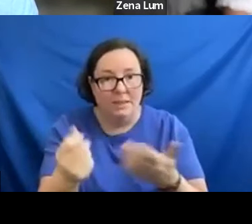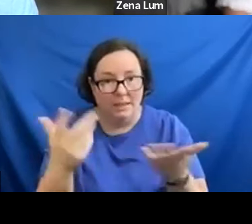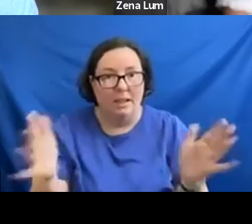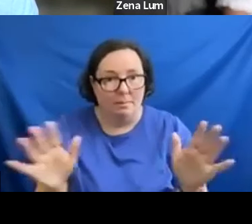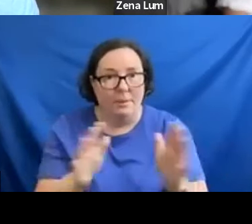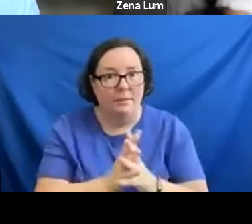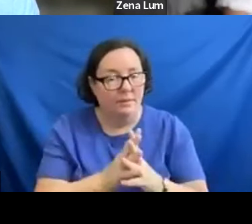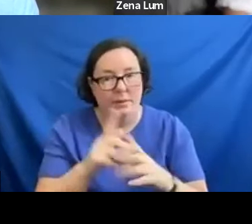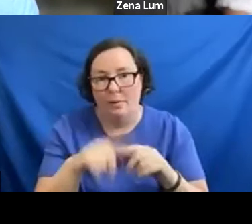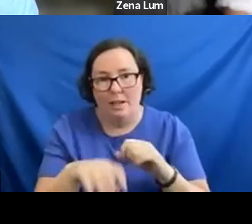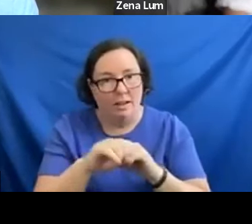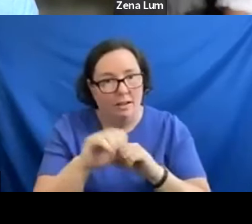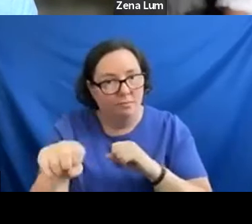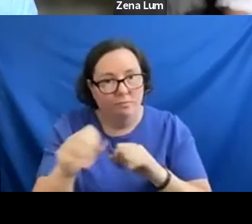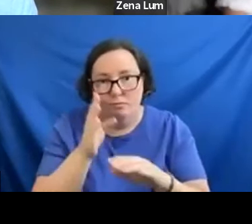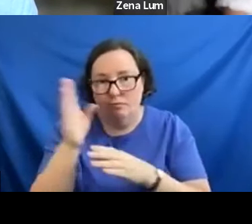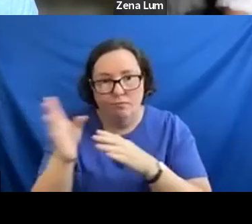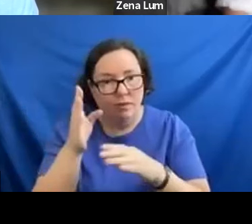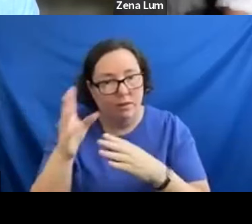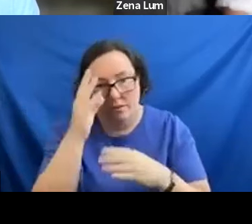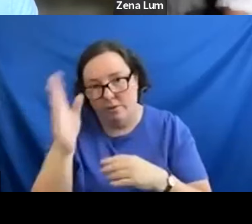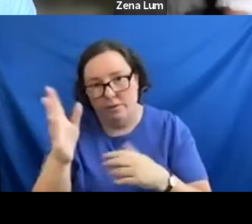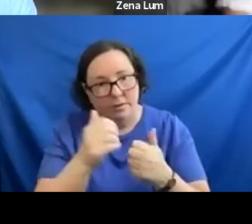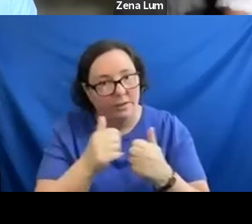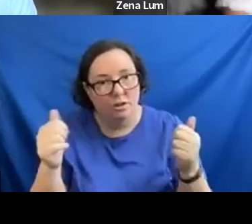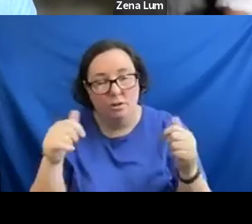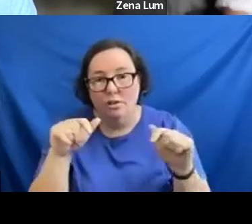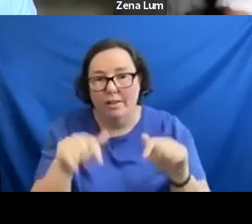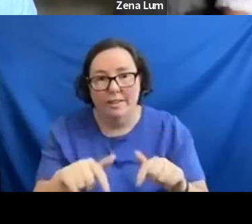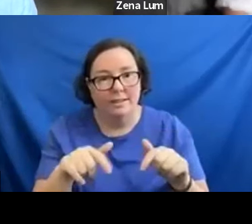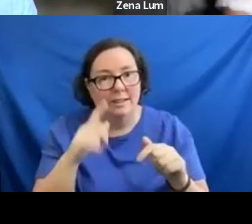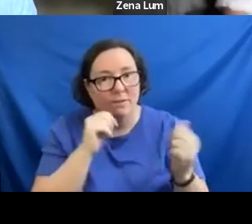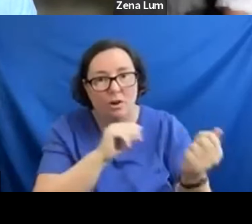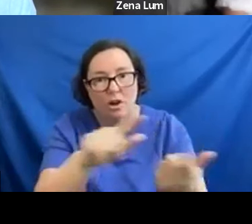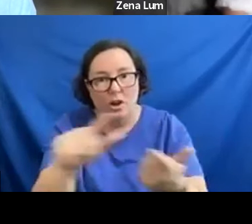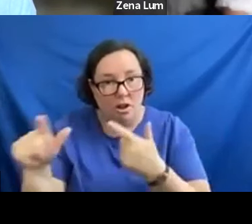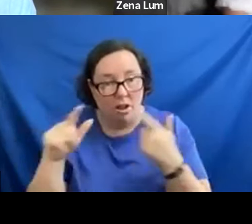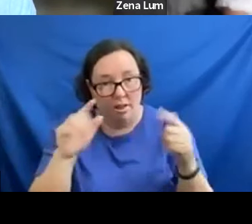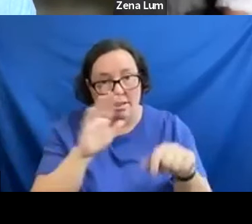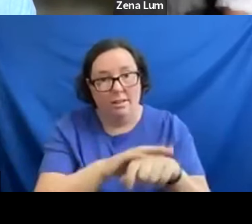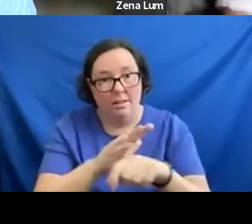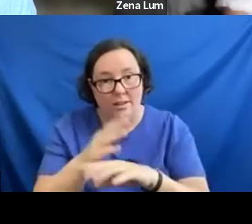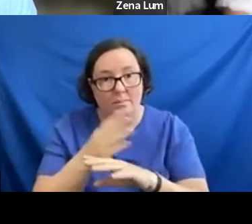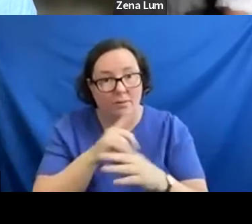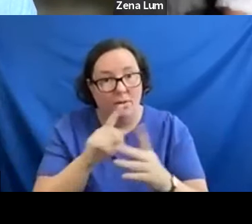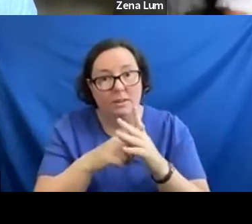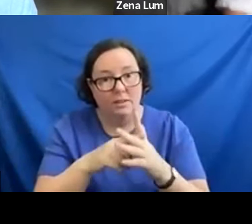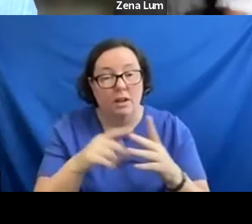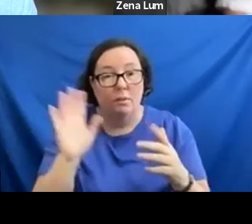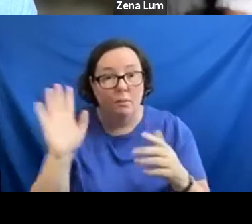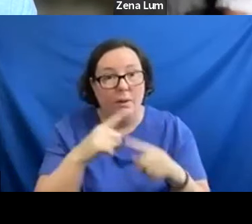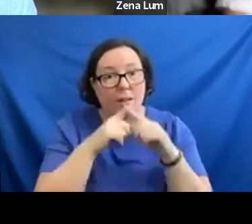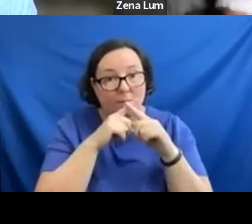and we're just full disclosure, this is for everybody. We will move to